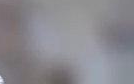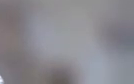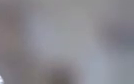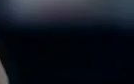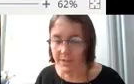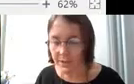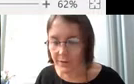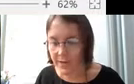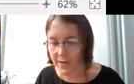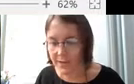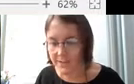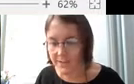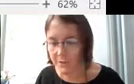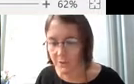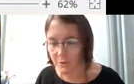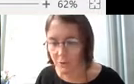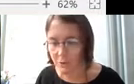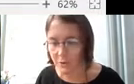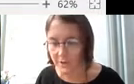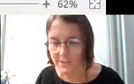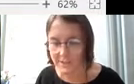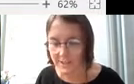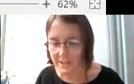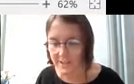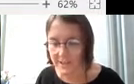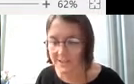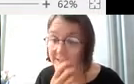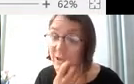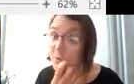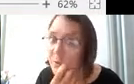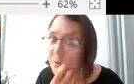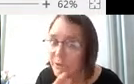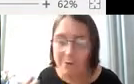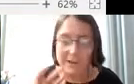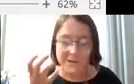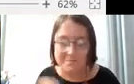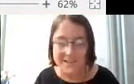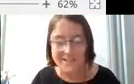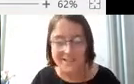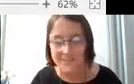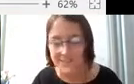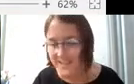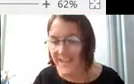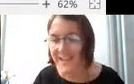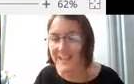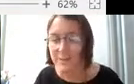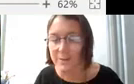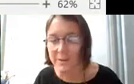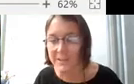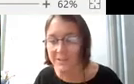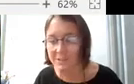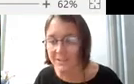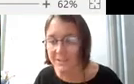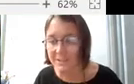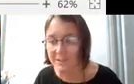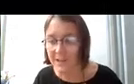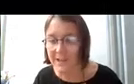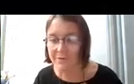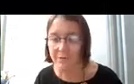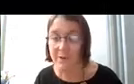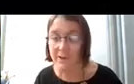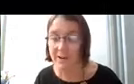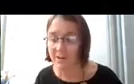Fab. So, as you all can see, that is an example of how we can make something a little bit more